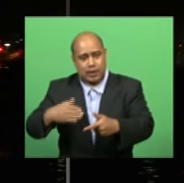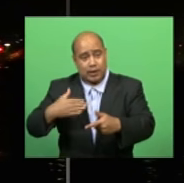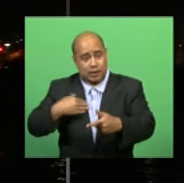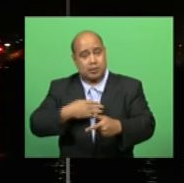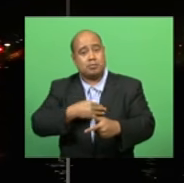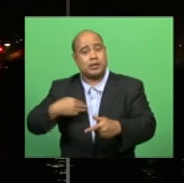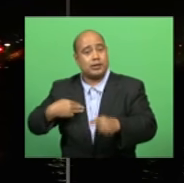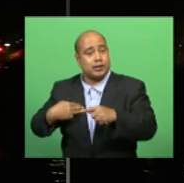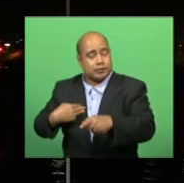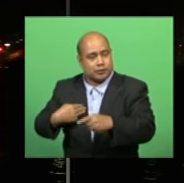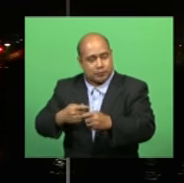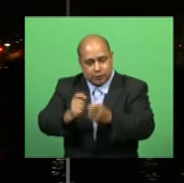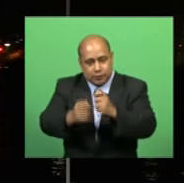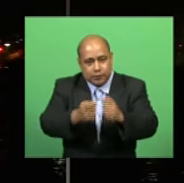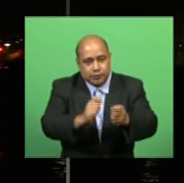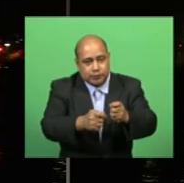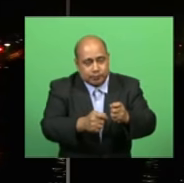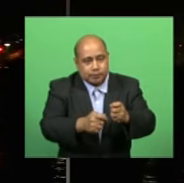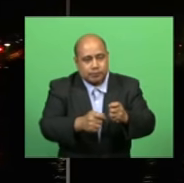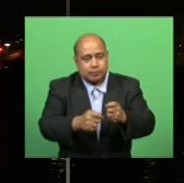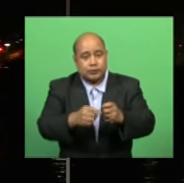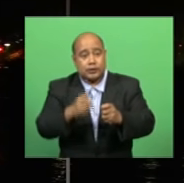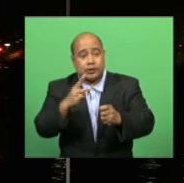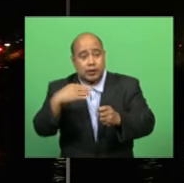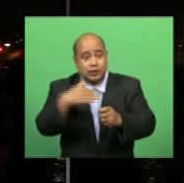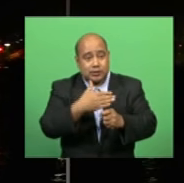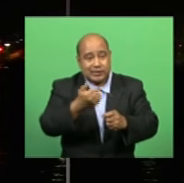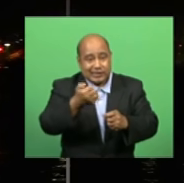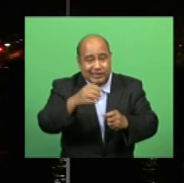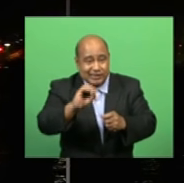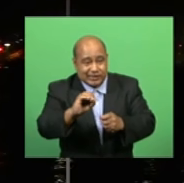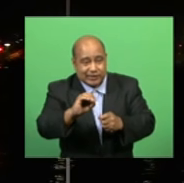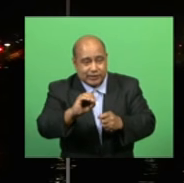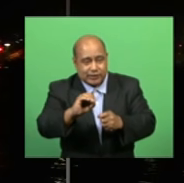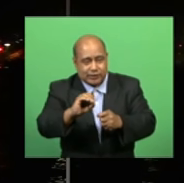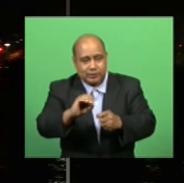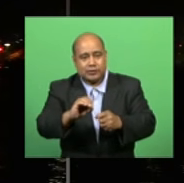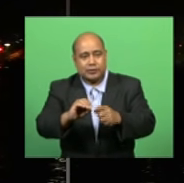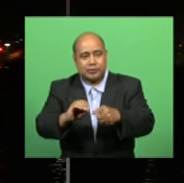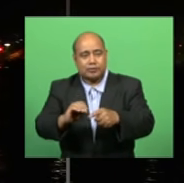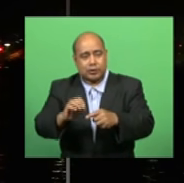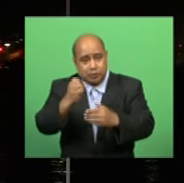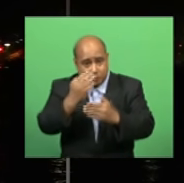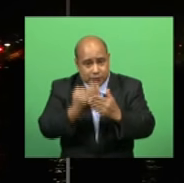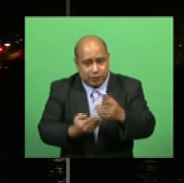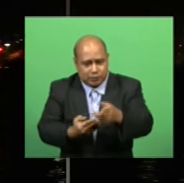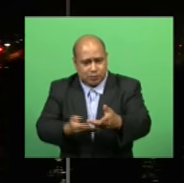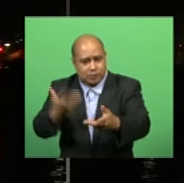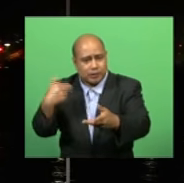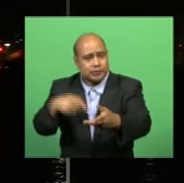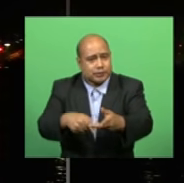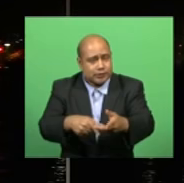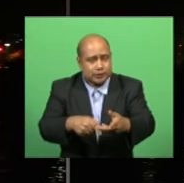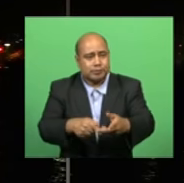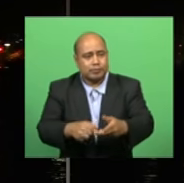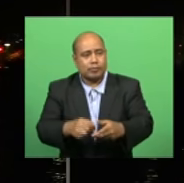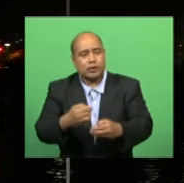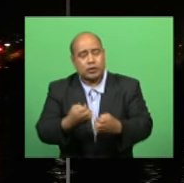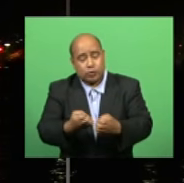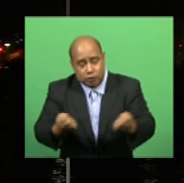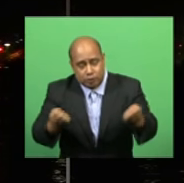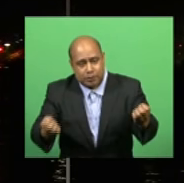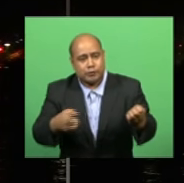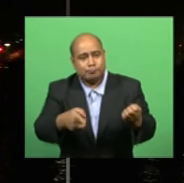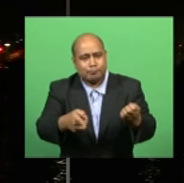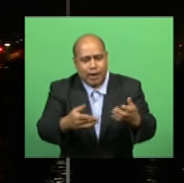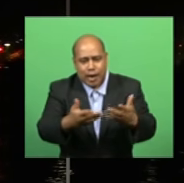have received a boost with the 360 Gene Expert Kit that will allow them to obtain results in less than an hour. And the